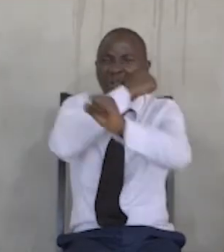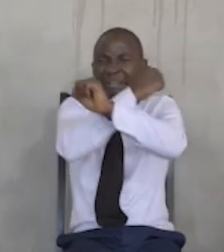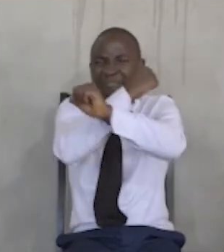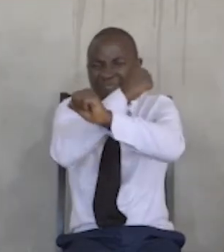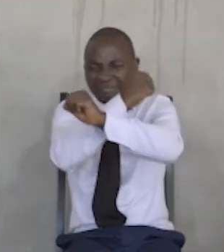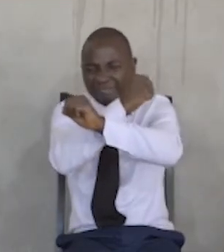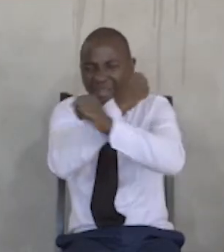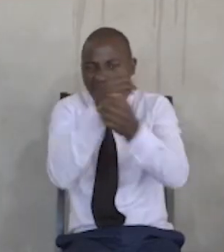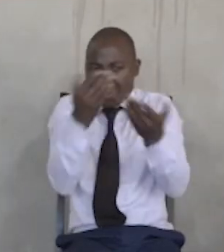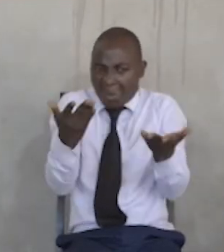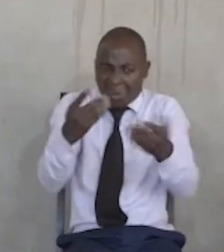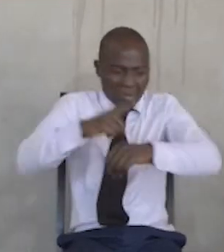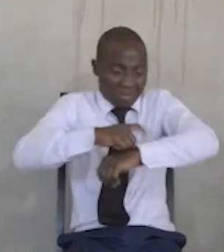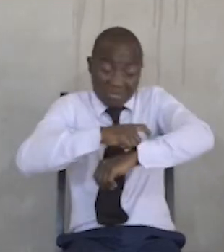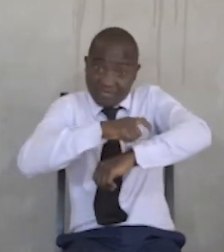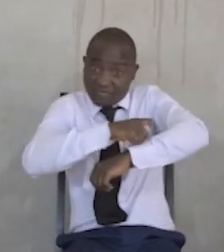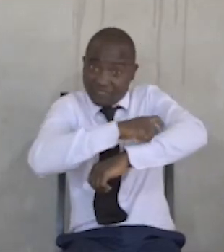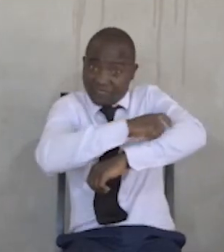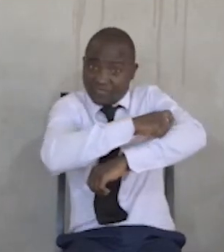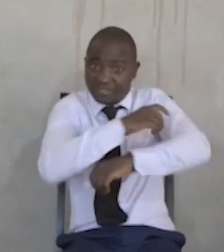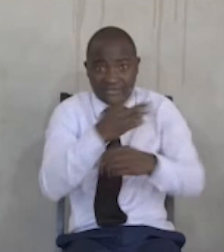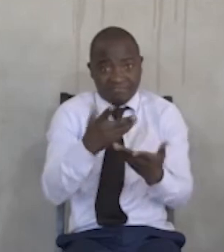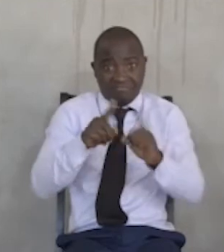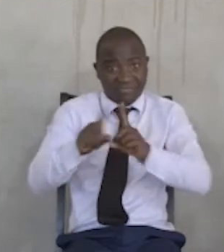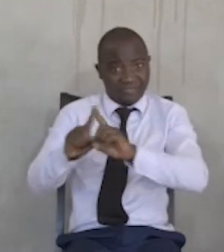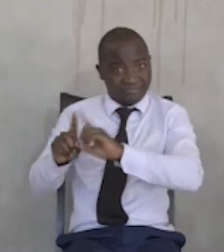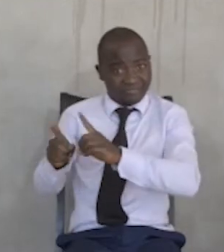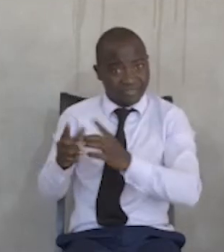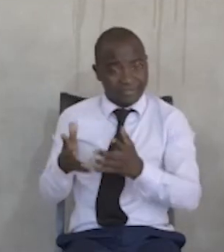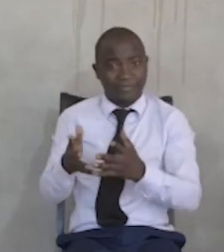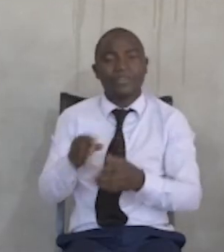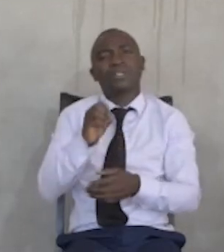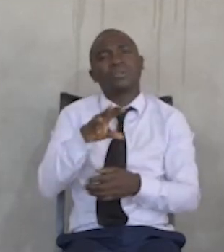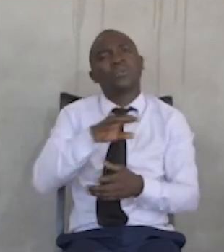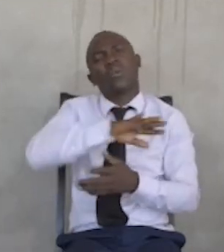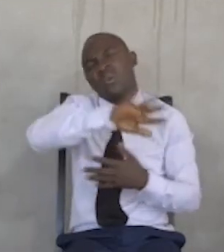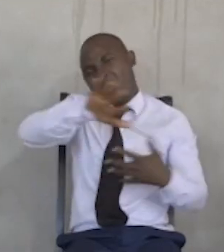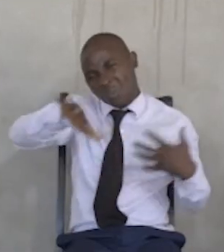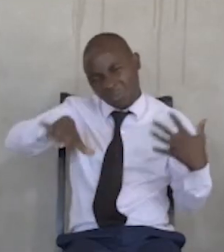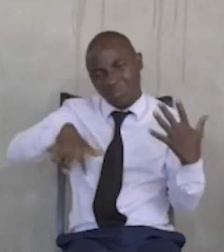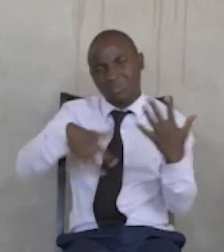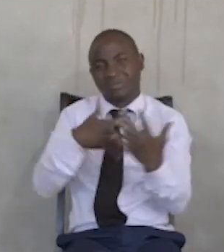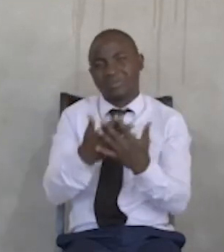infection. So all in all, we have more than 4,000